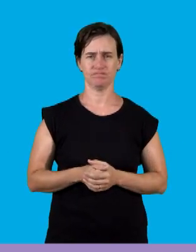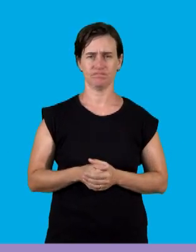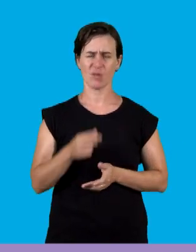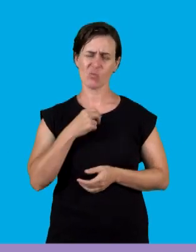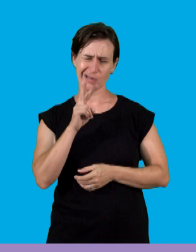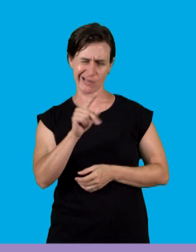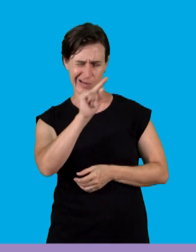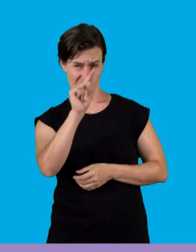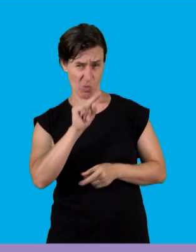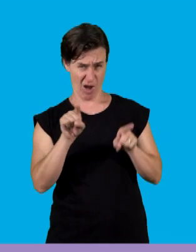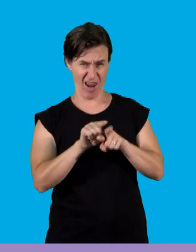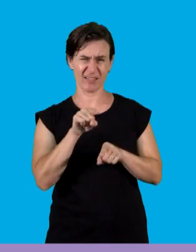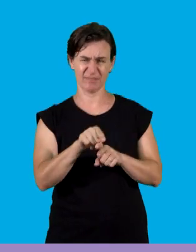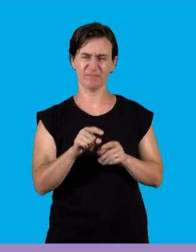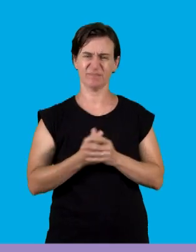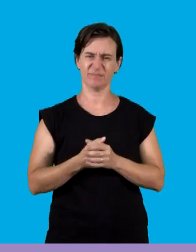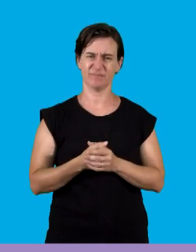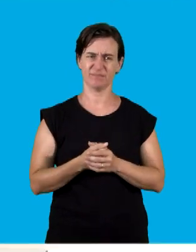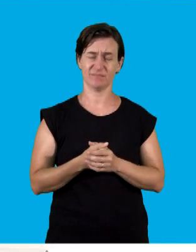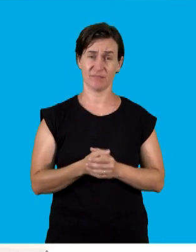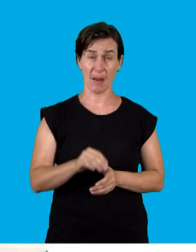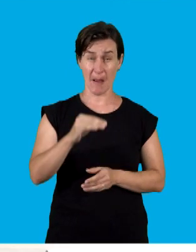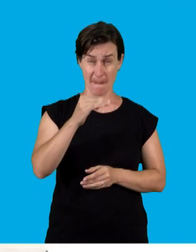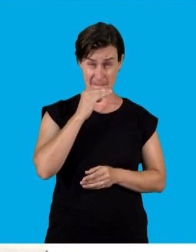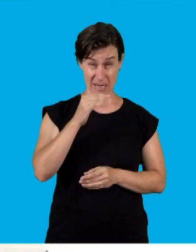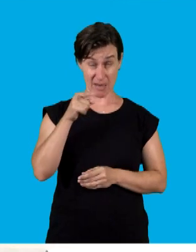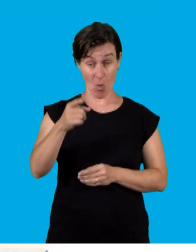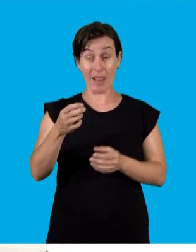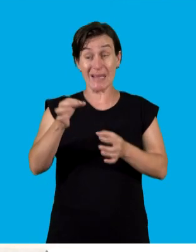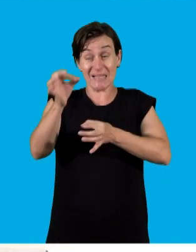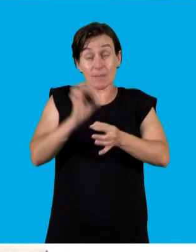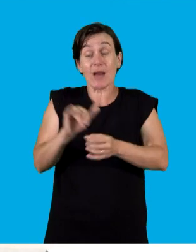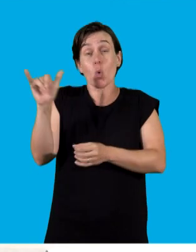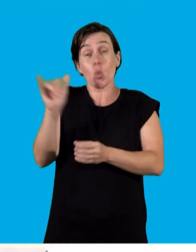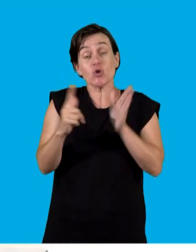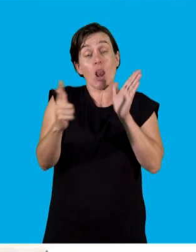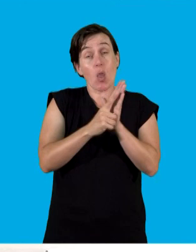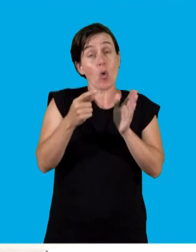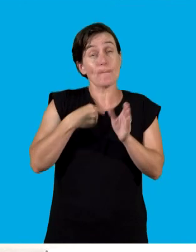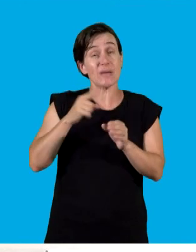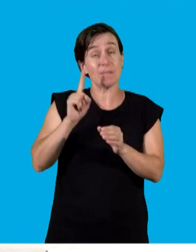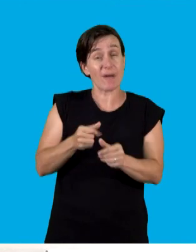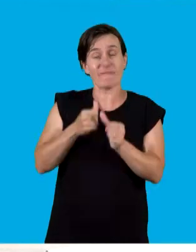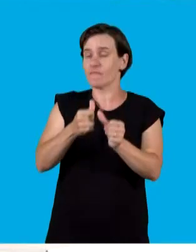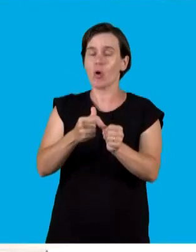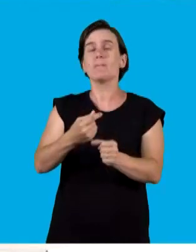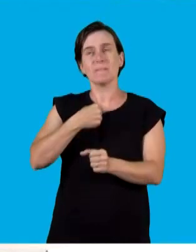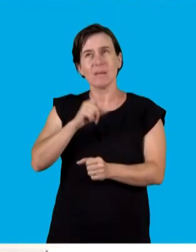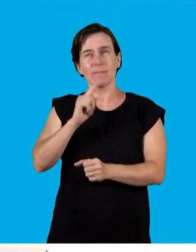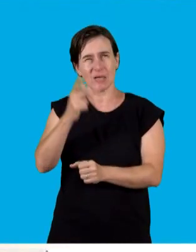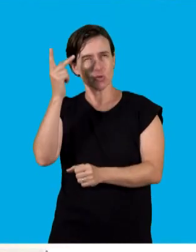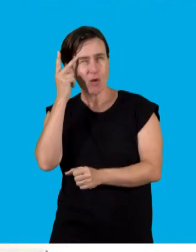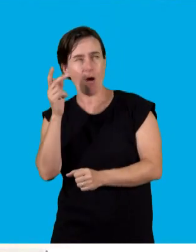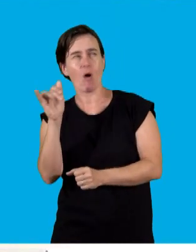come across our questions like this, it will not state to us which law we should use, but we should use our